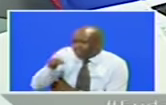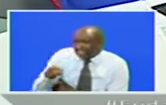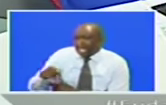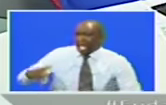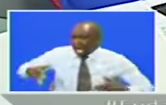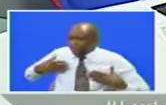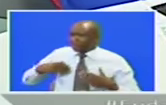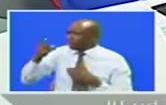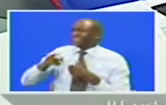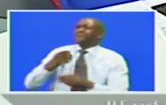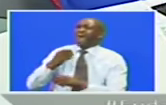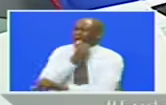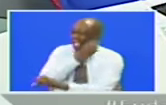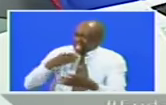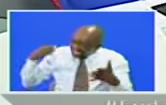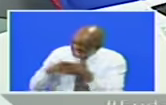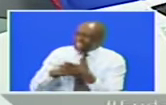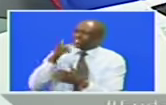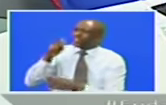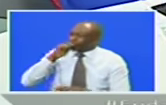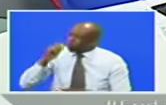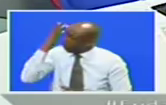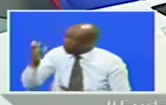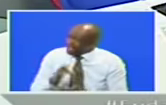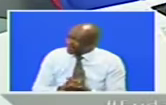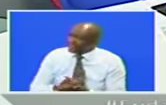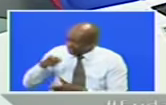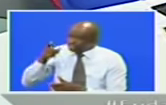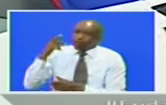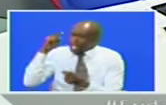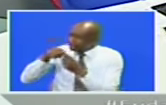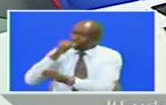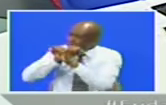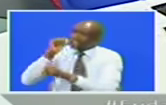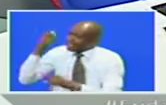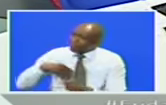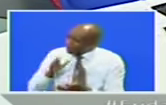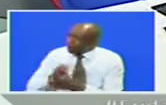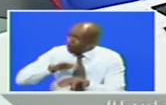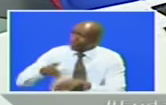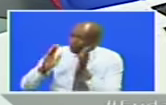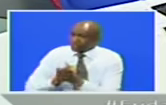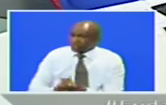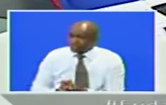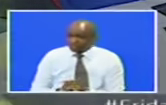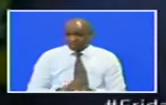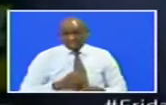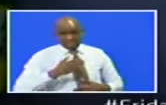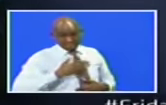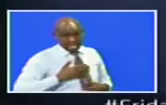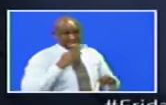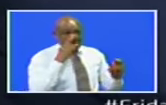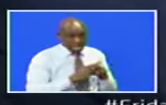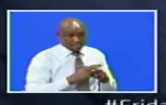great opposition to a gadget that is meant to protect Kenyans on the road? Yeah, my name